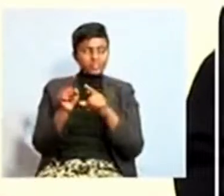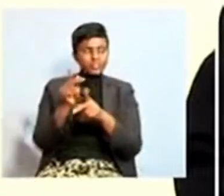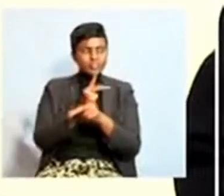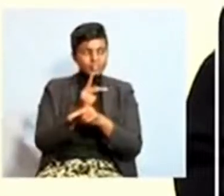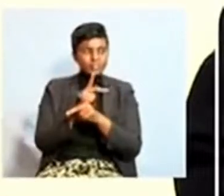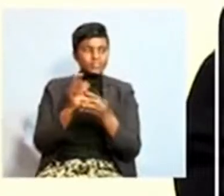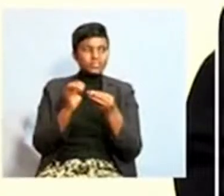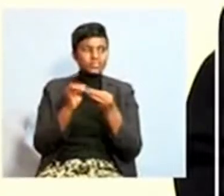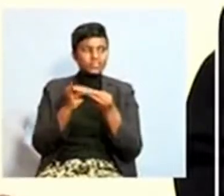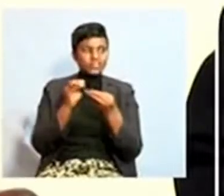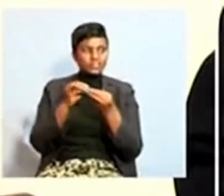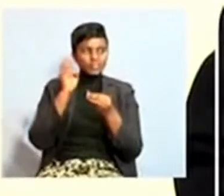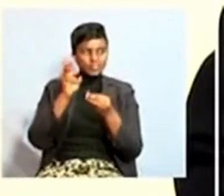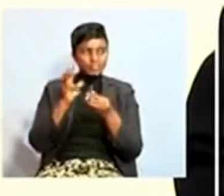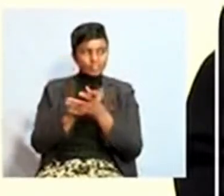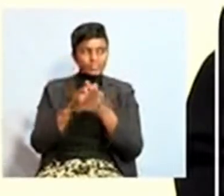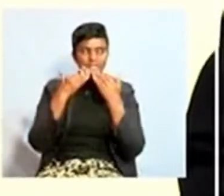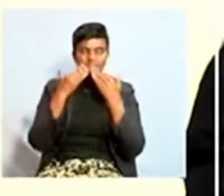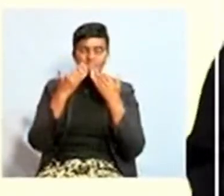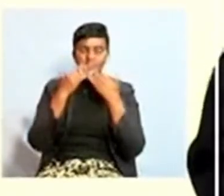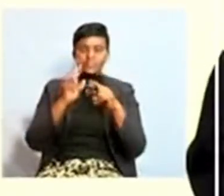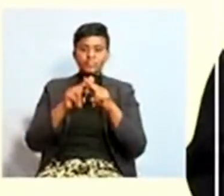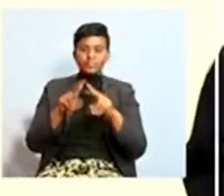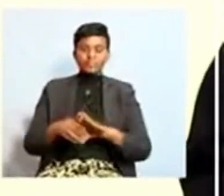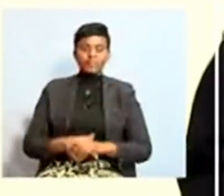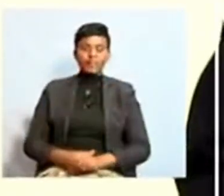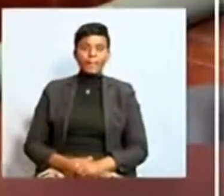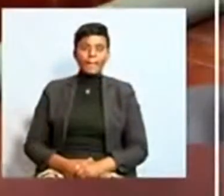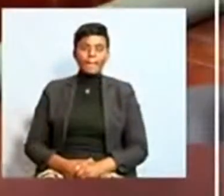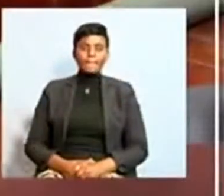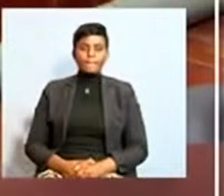of. Thank you, Chair.